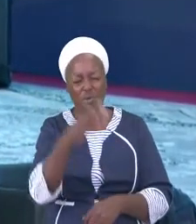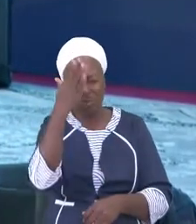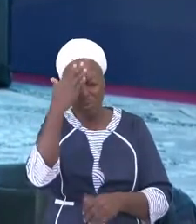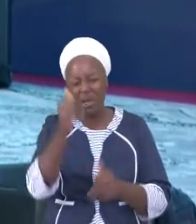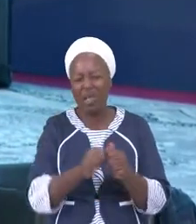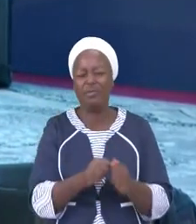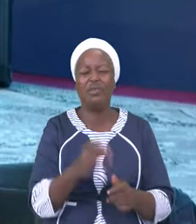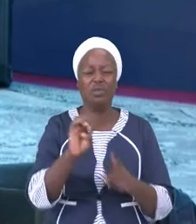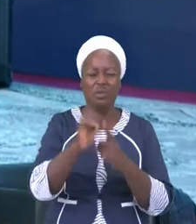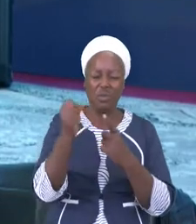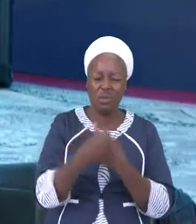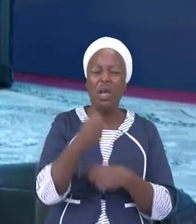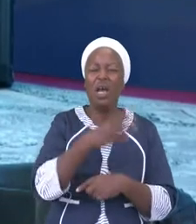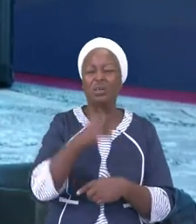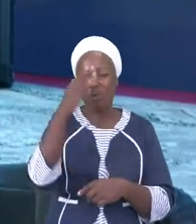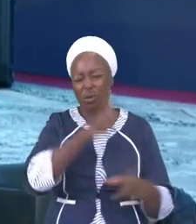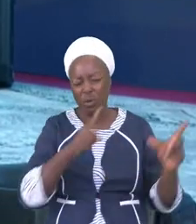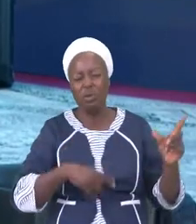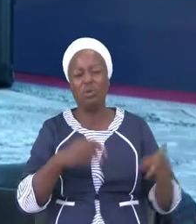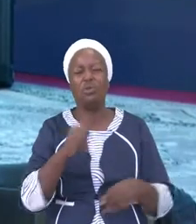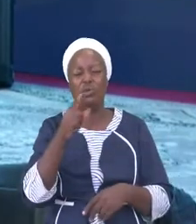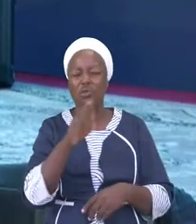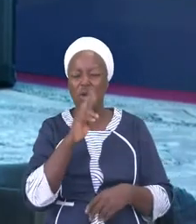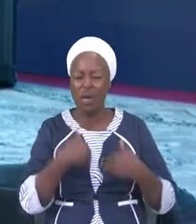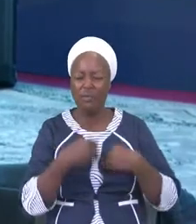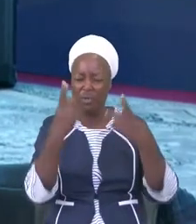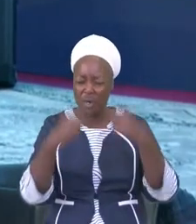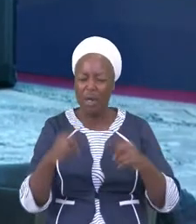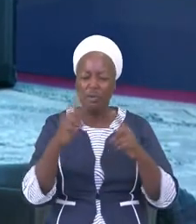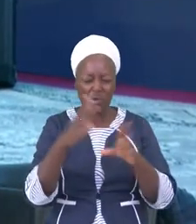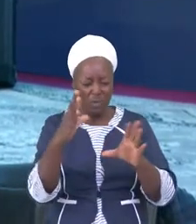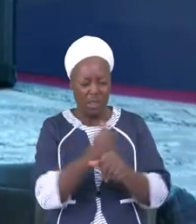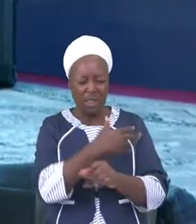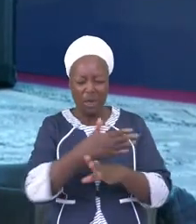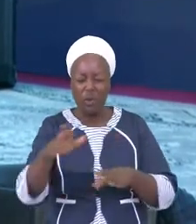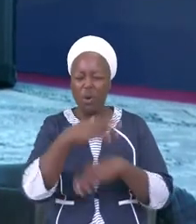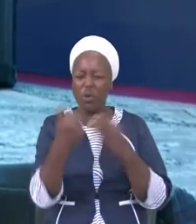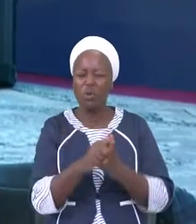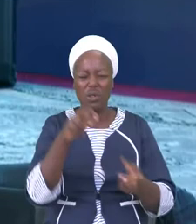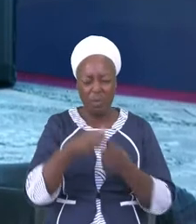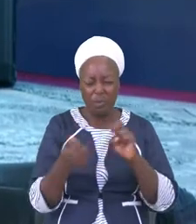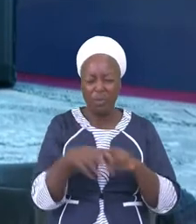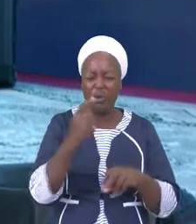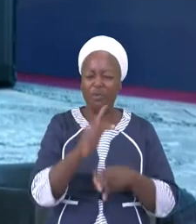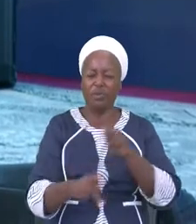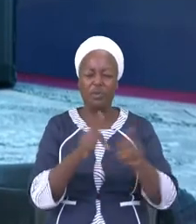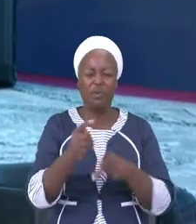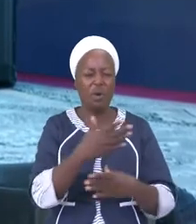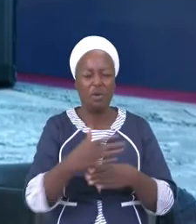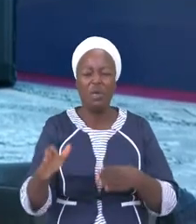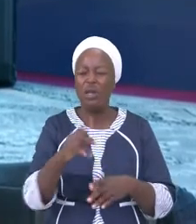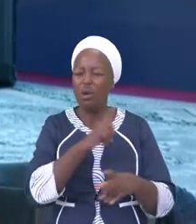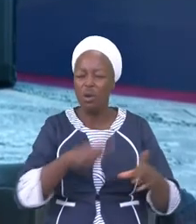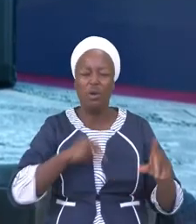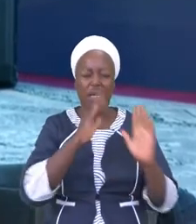every situation. And Lord, you have come to roll the bodies of your people away. I pray